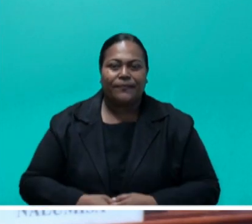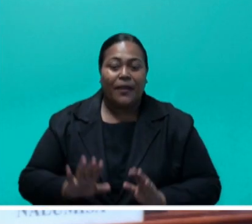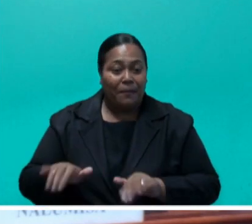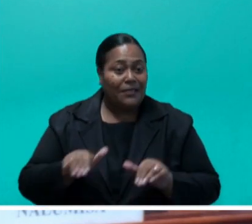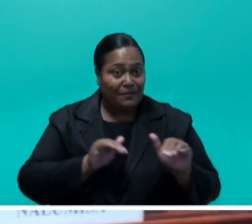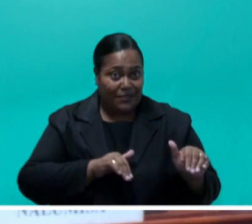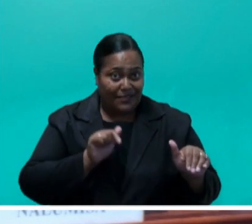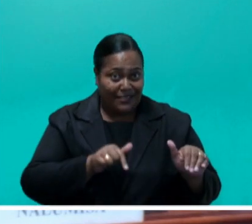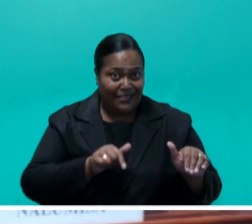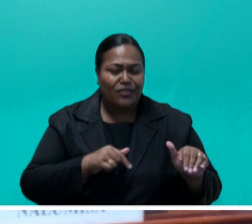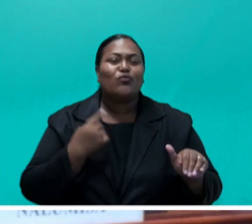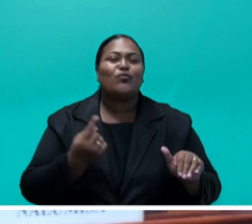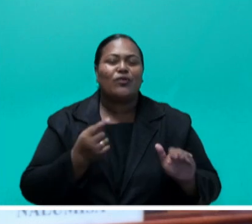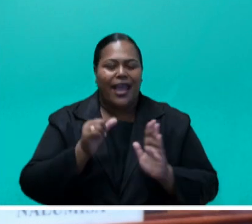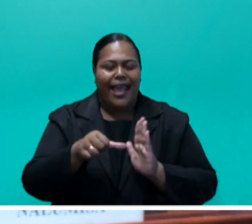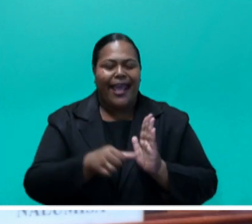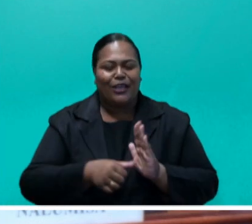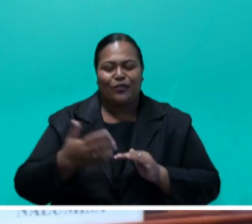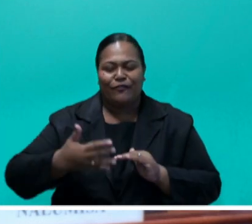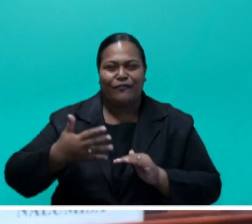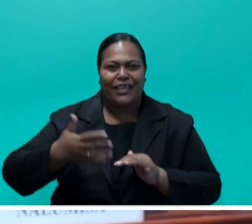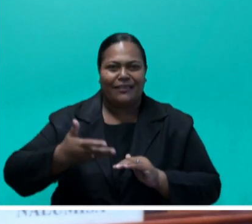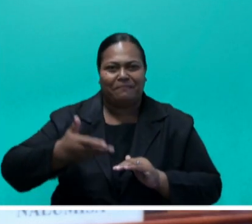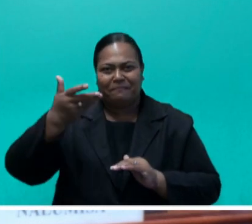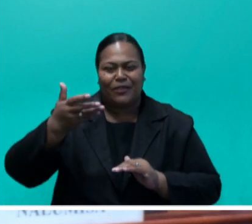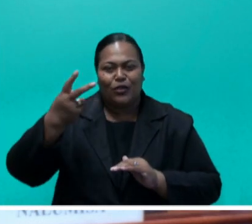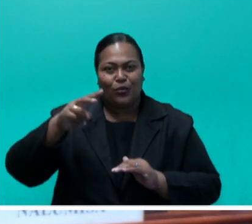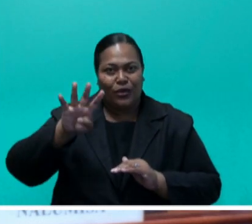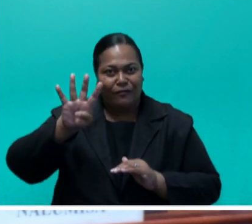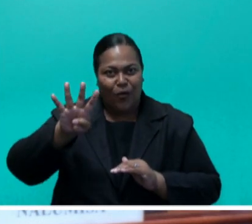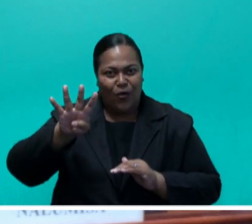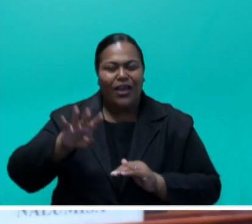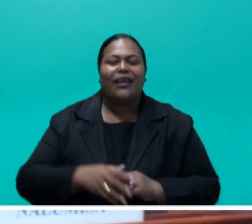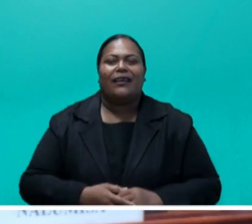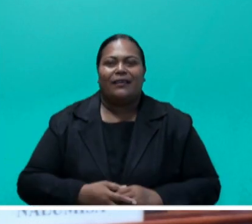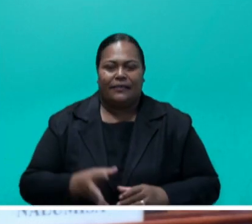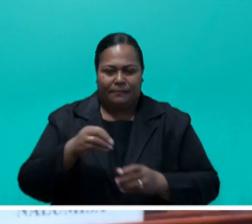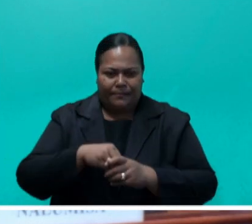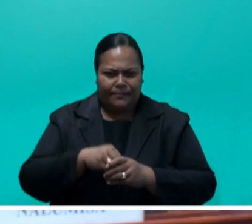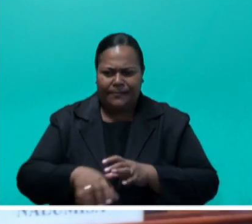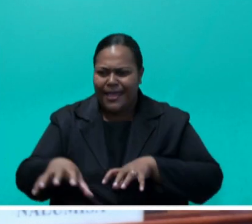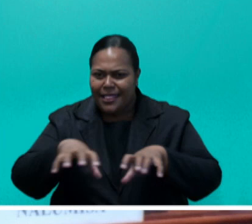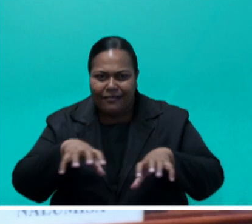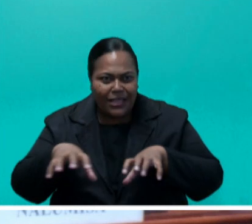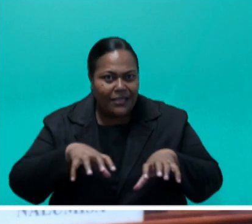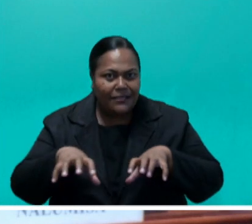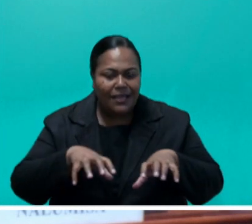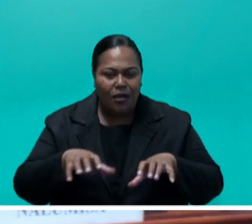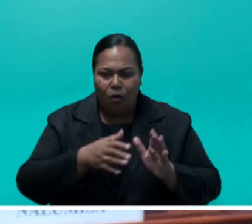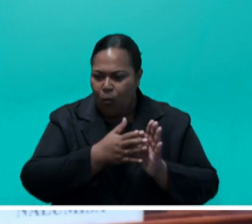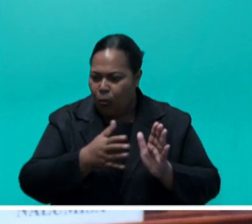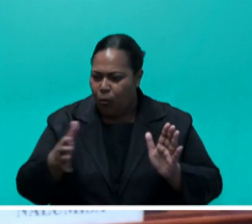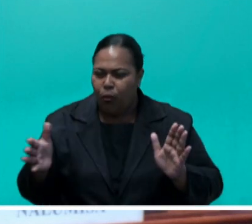Participants between the ages of 15 years to 24 years engage in a variety of activities across